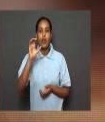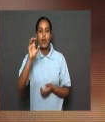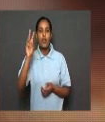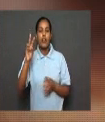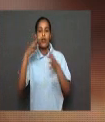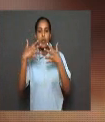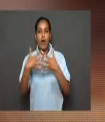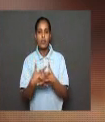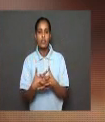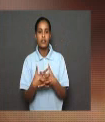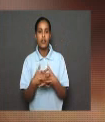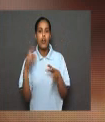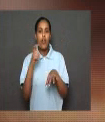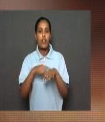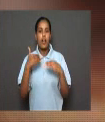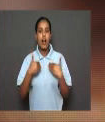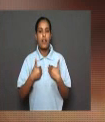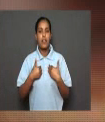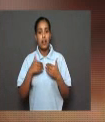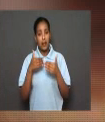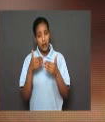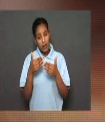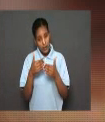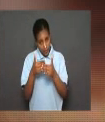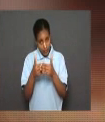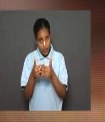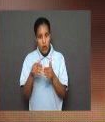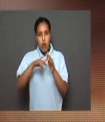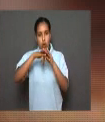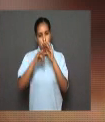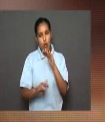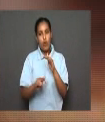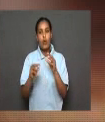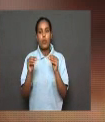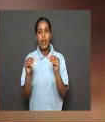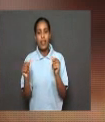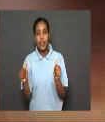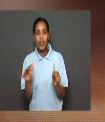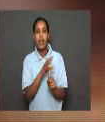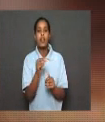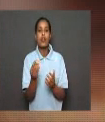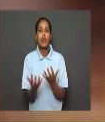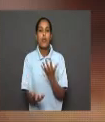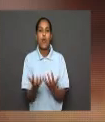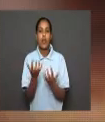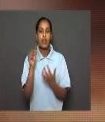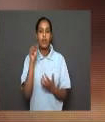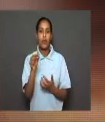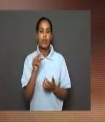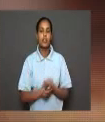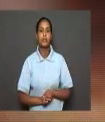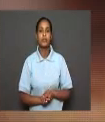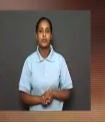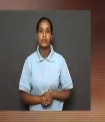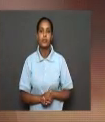Covalent compounds often have relatively low melting and boiling